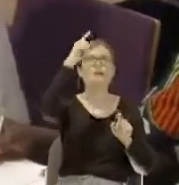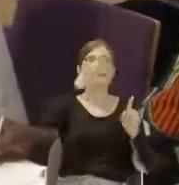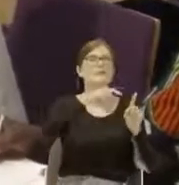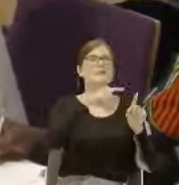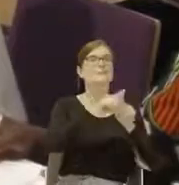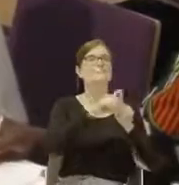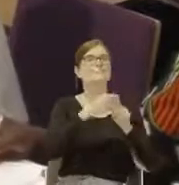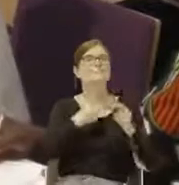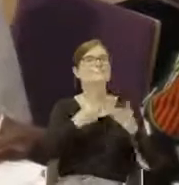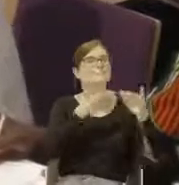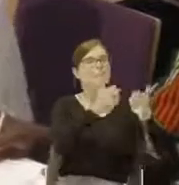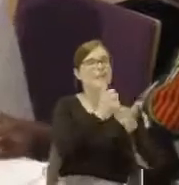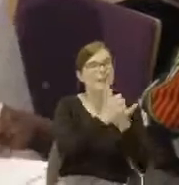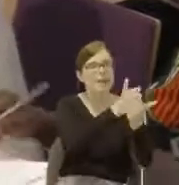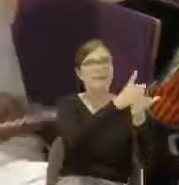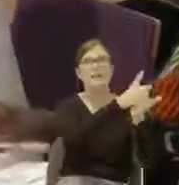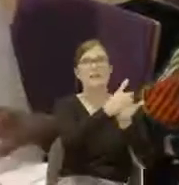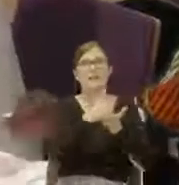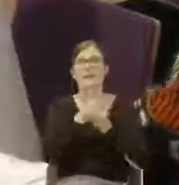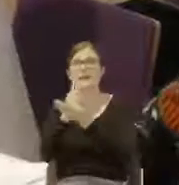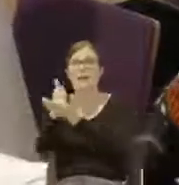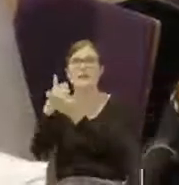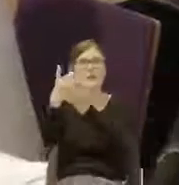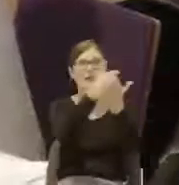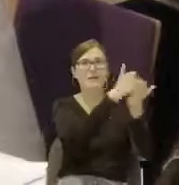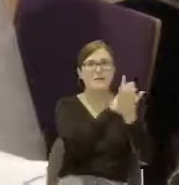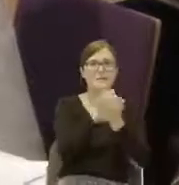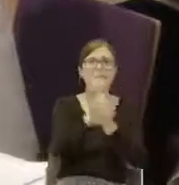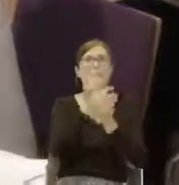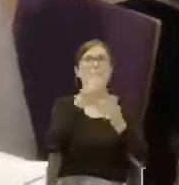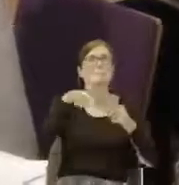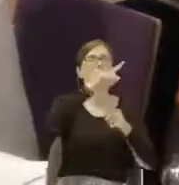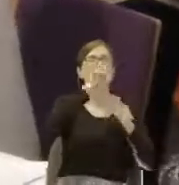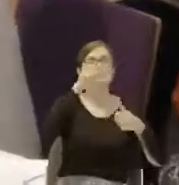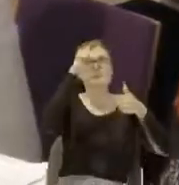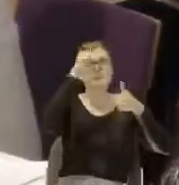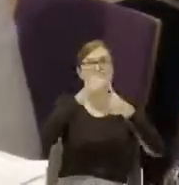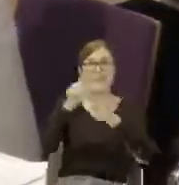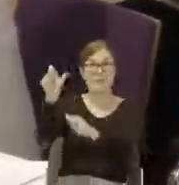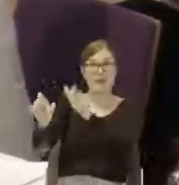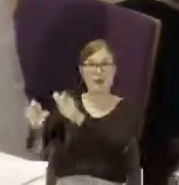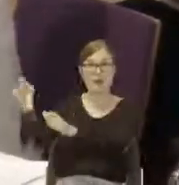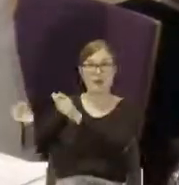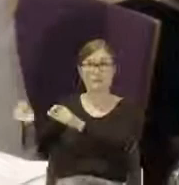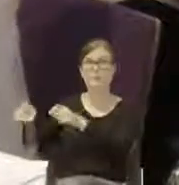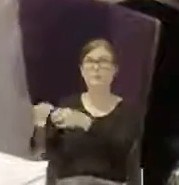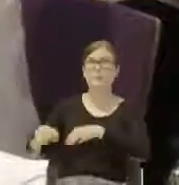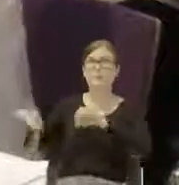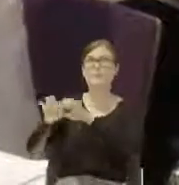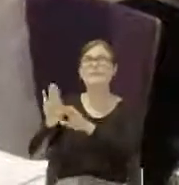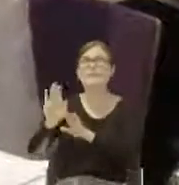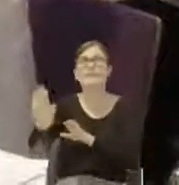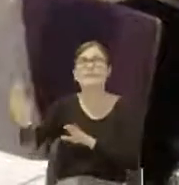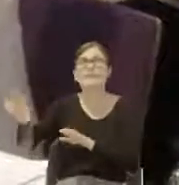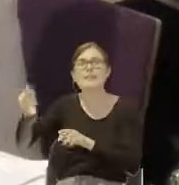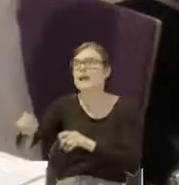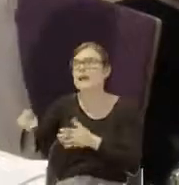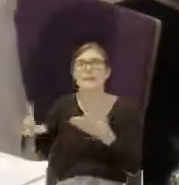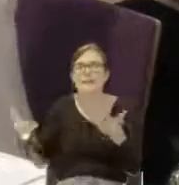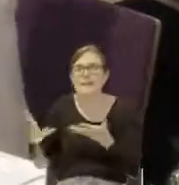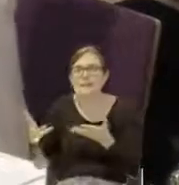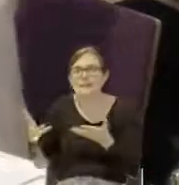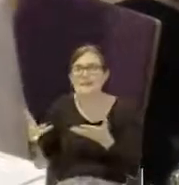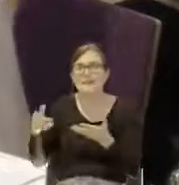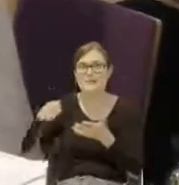not always about competencies, but about what people that you represent care for. I think it's a very good